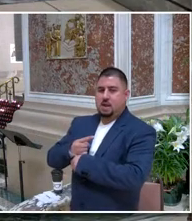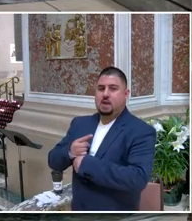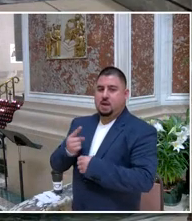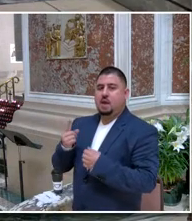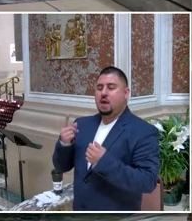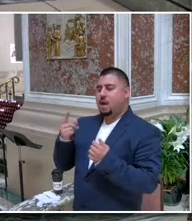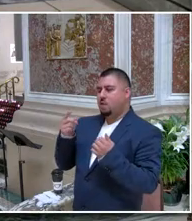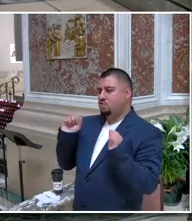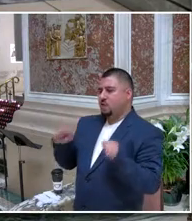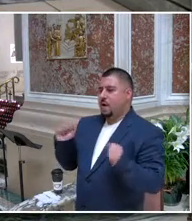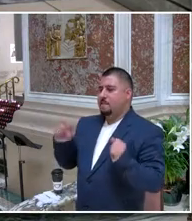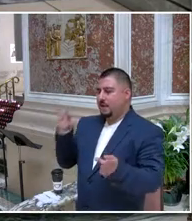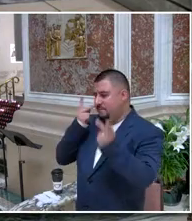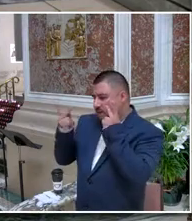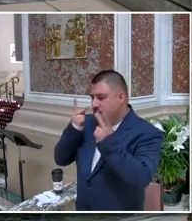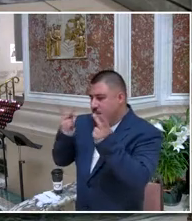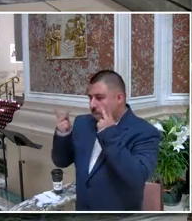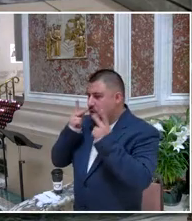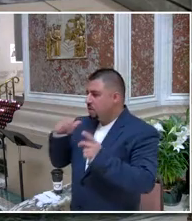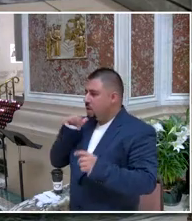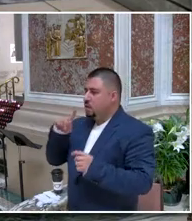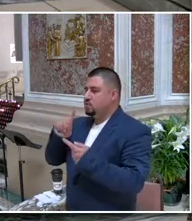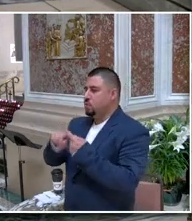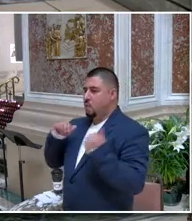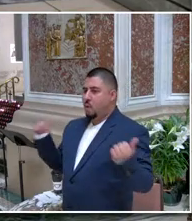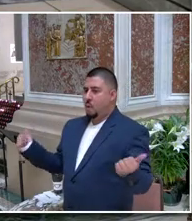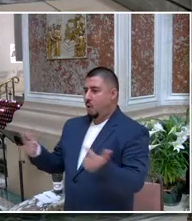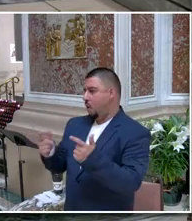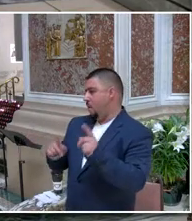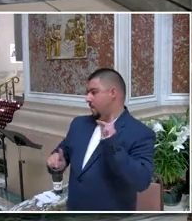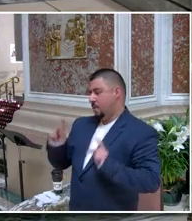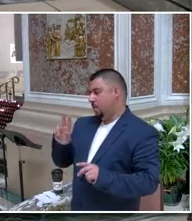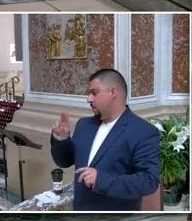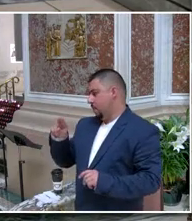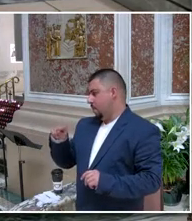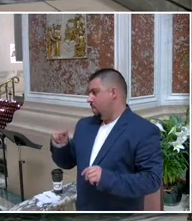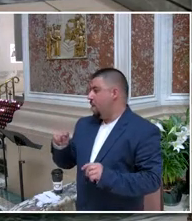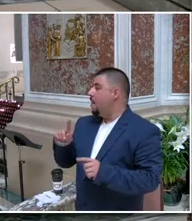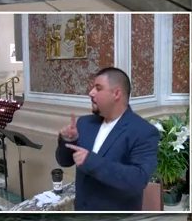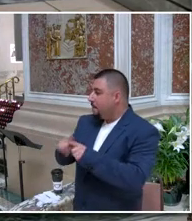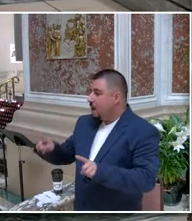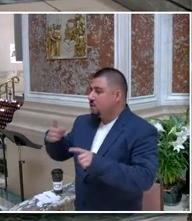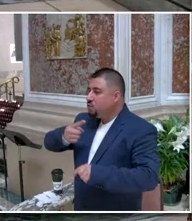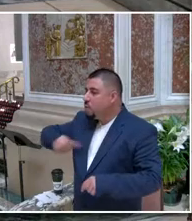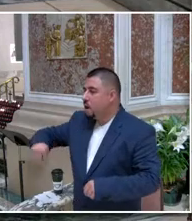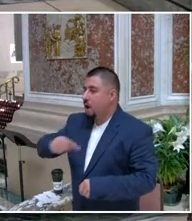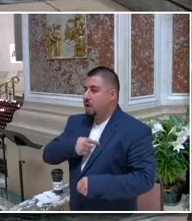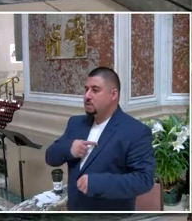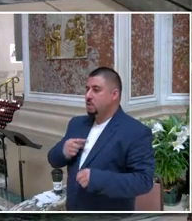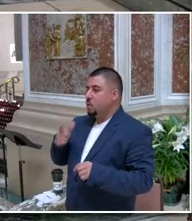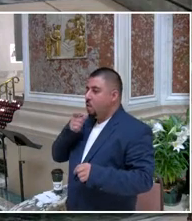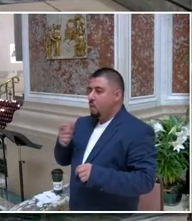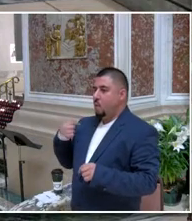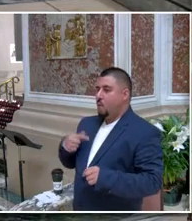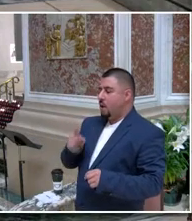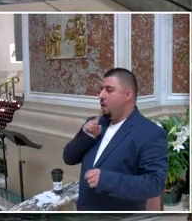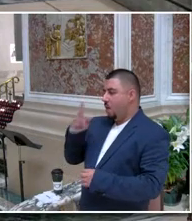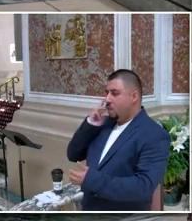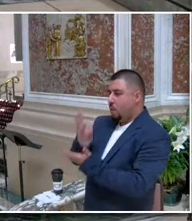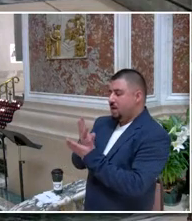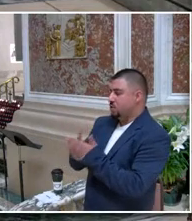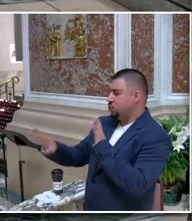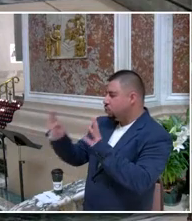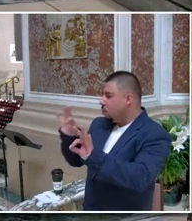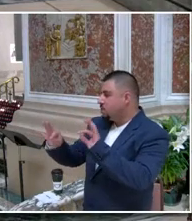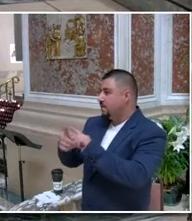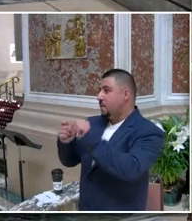be visible, not to all the people, but to us, the witnesses chosen